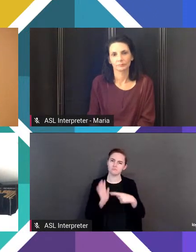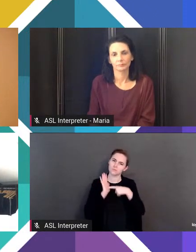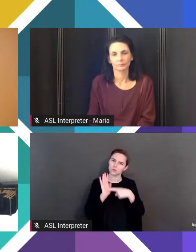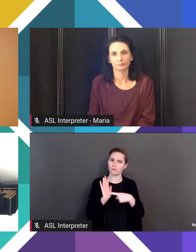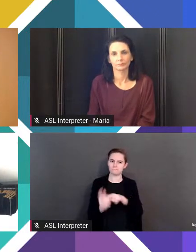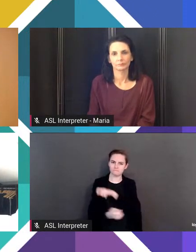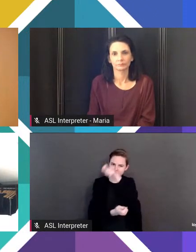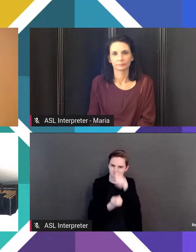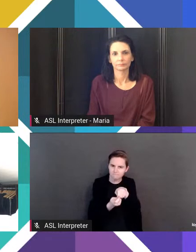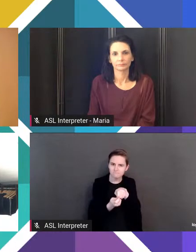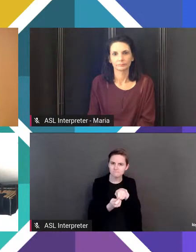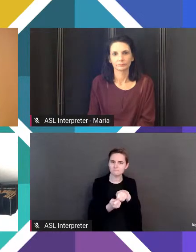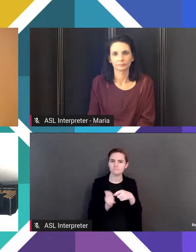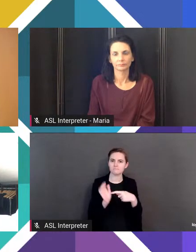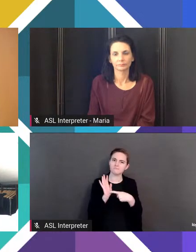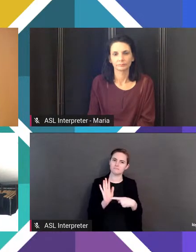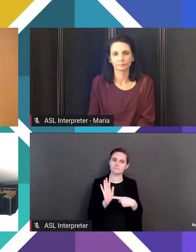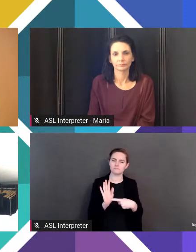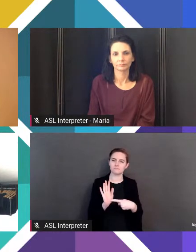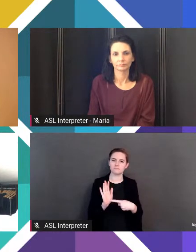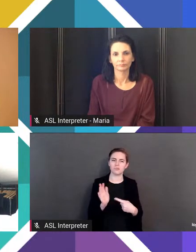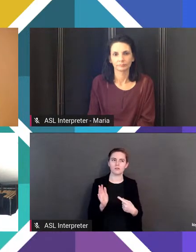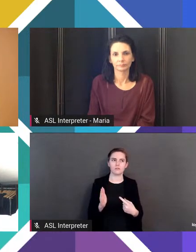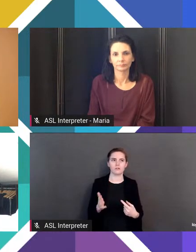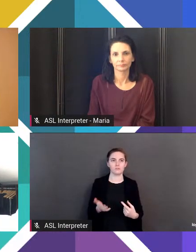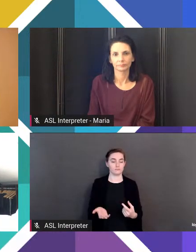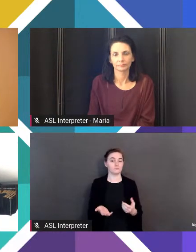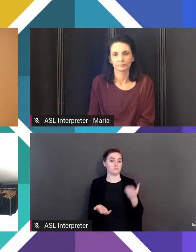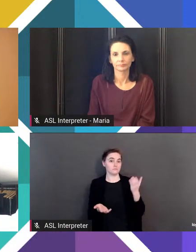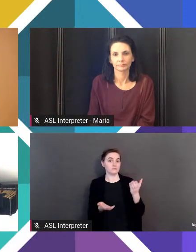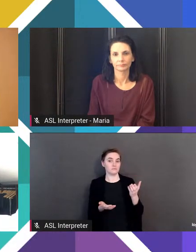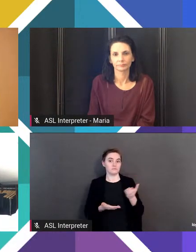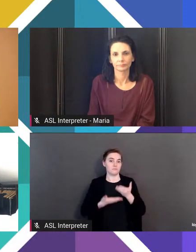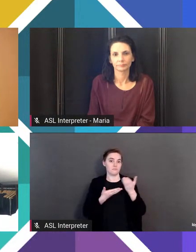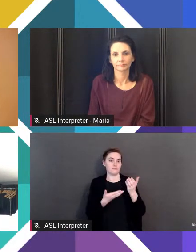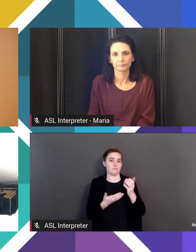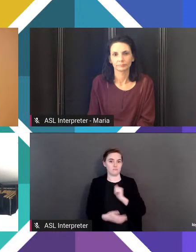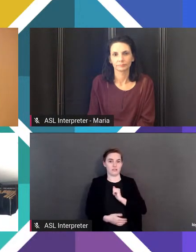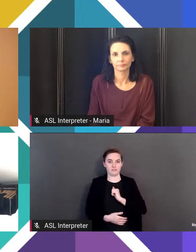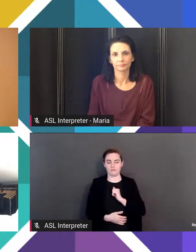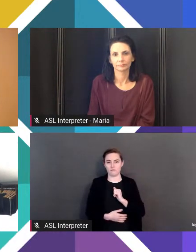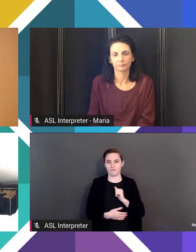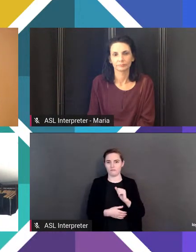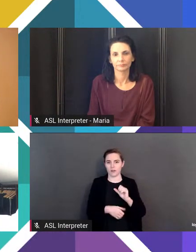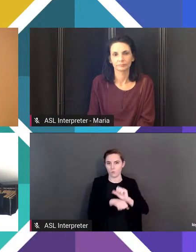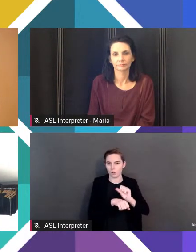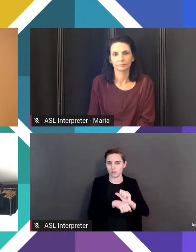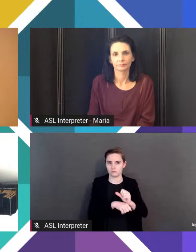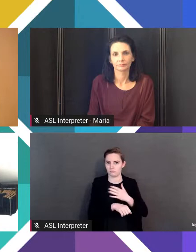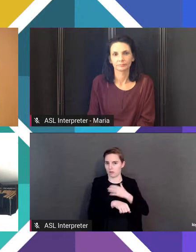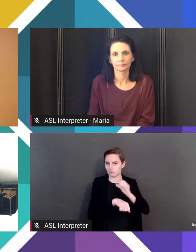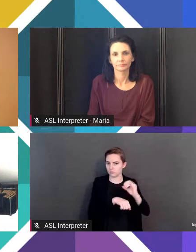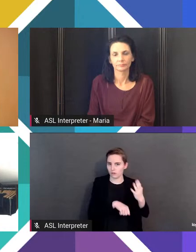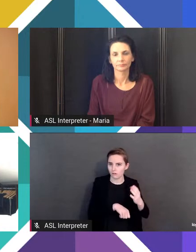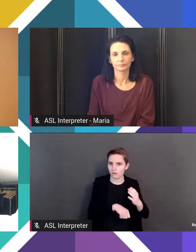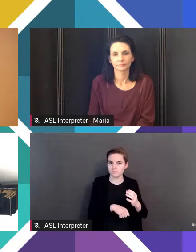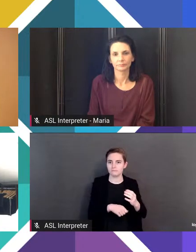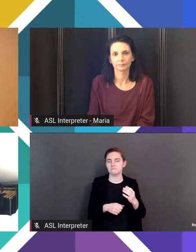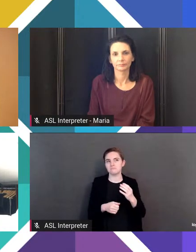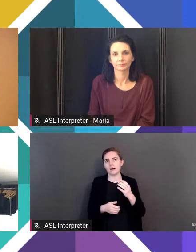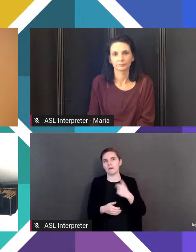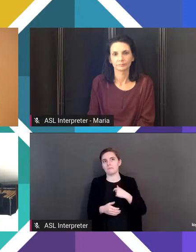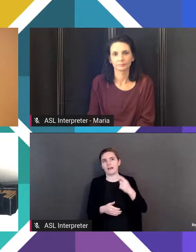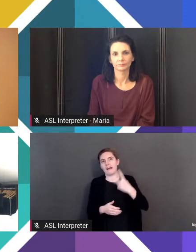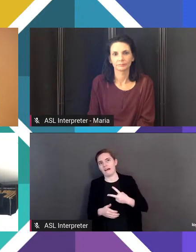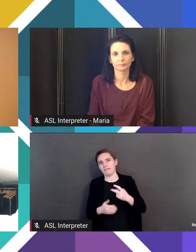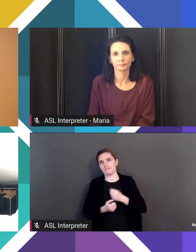brought to me at work. I'm sort of like half out at work, and some people have found out through social media that I'm